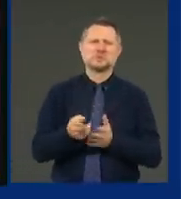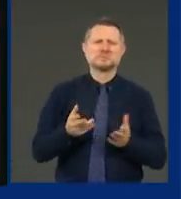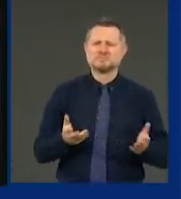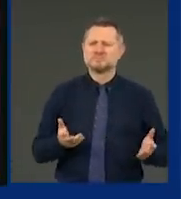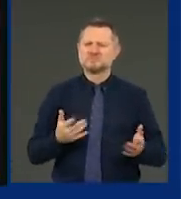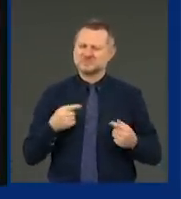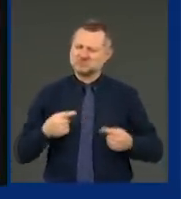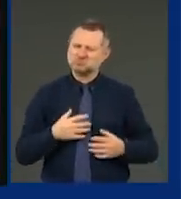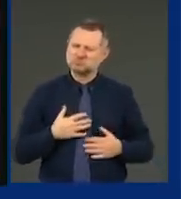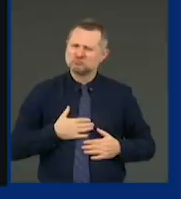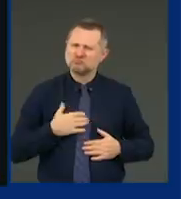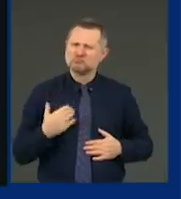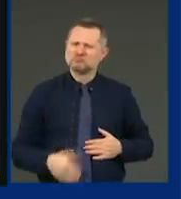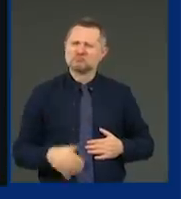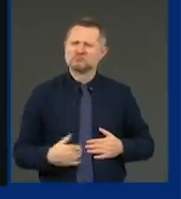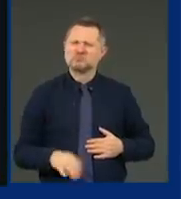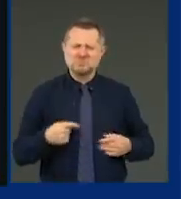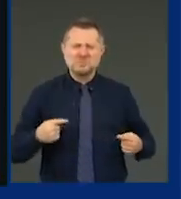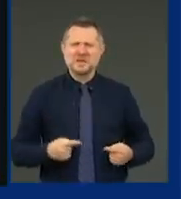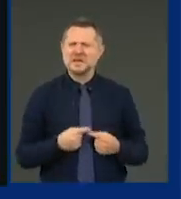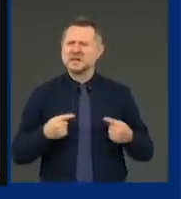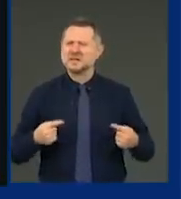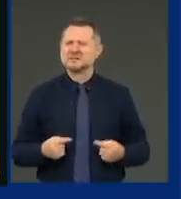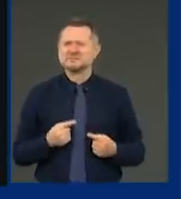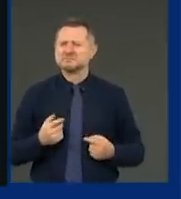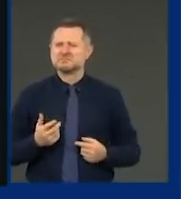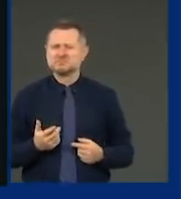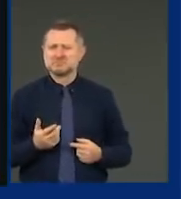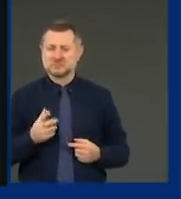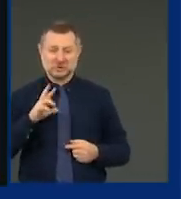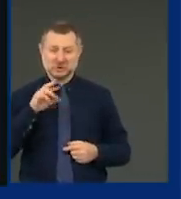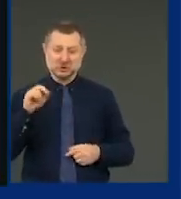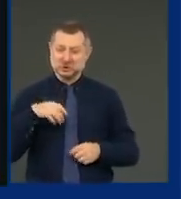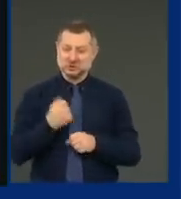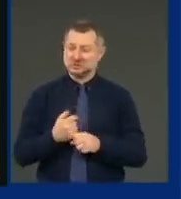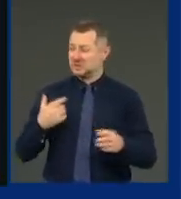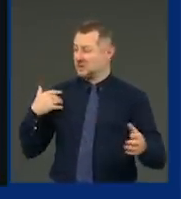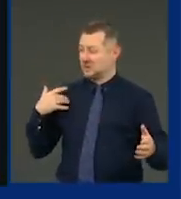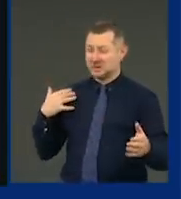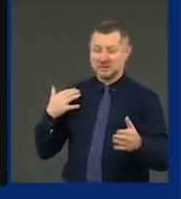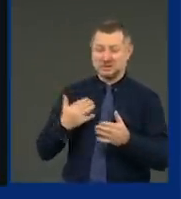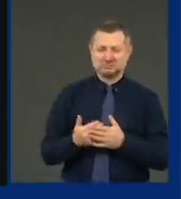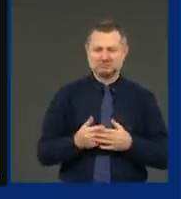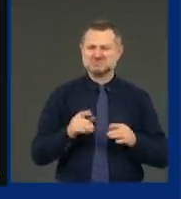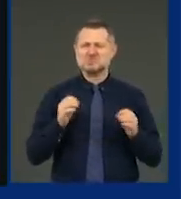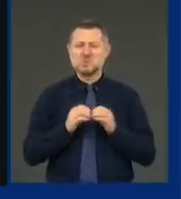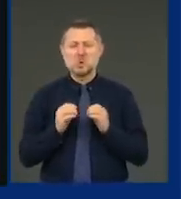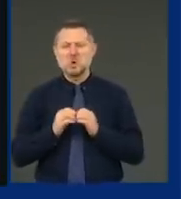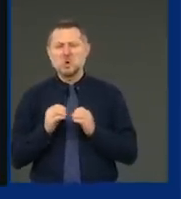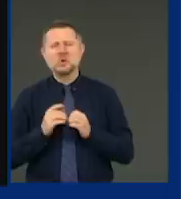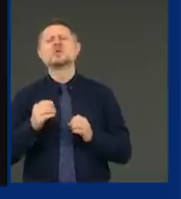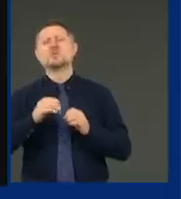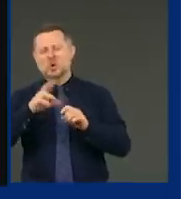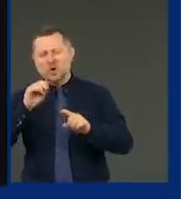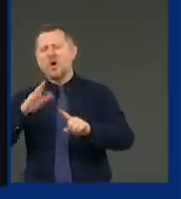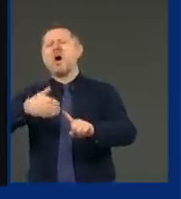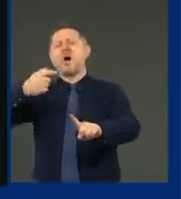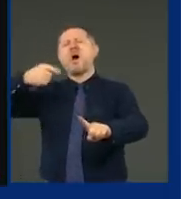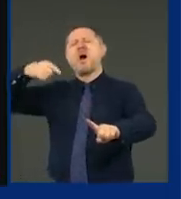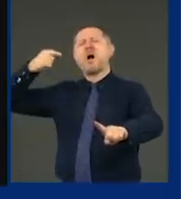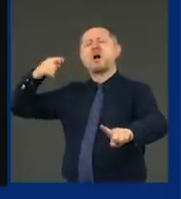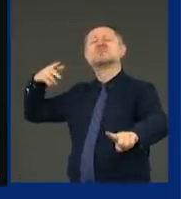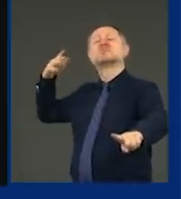it's not just 30 years. It is this nation's history of discrimination